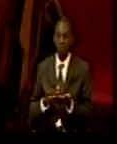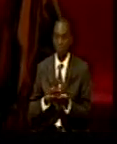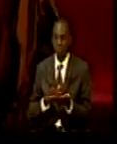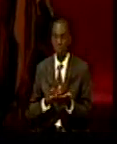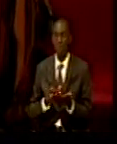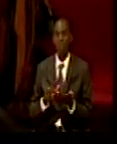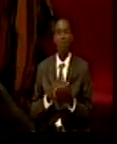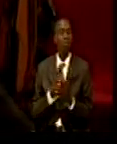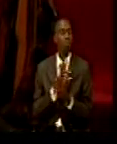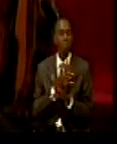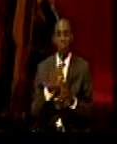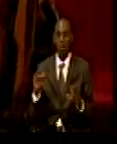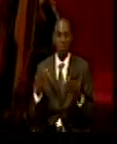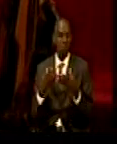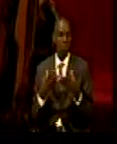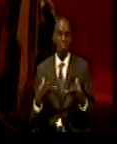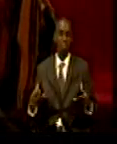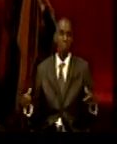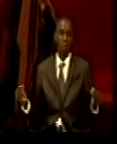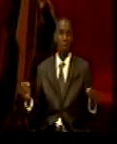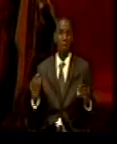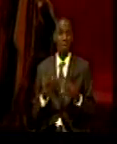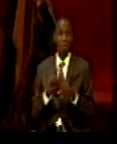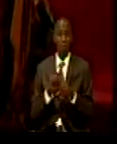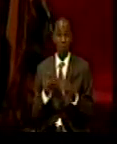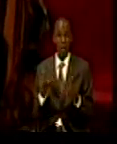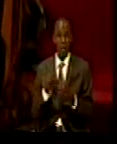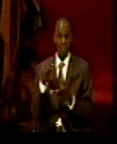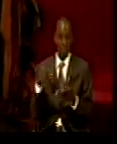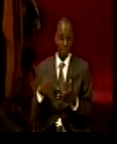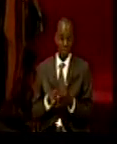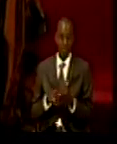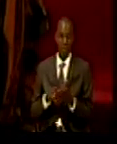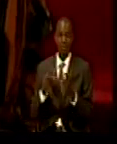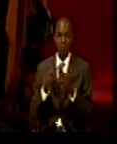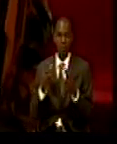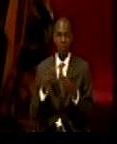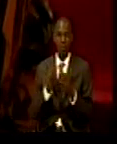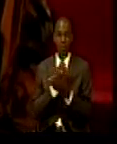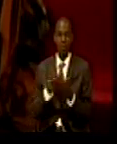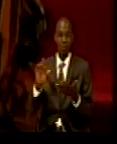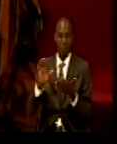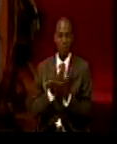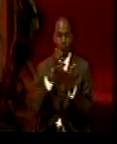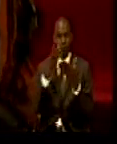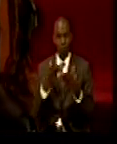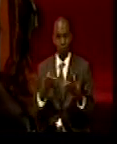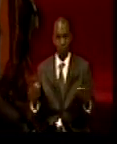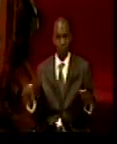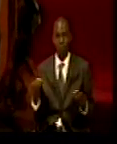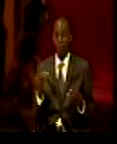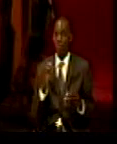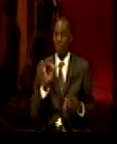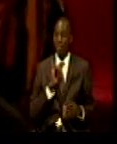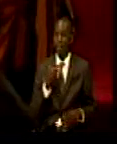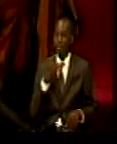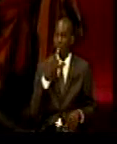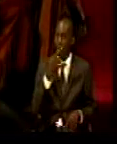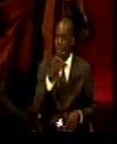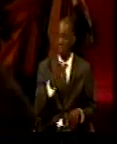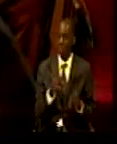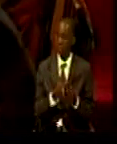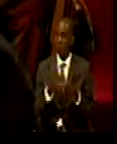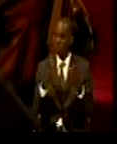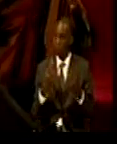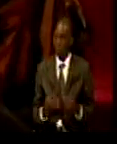avail. So this very divine solution. So I was telling him that as we are coming, you are